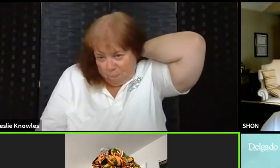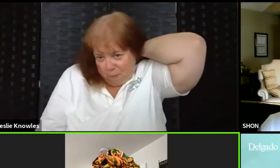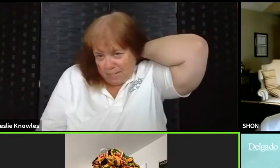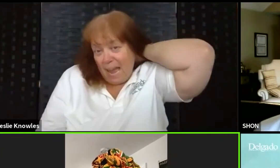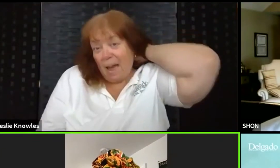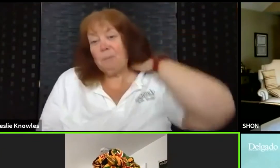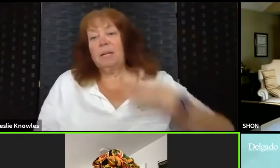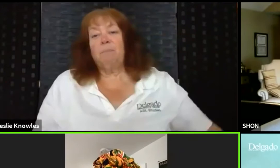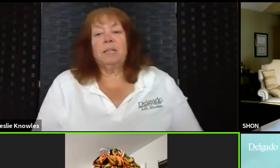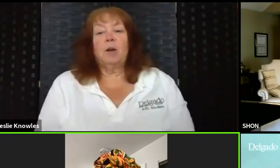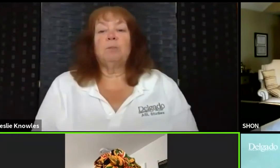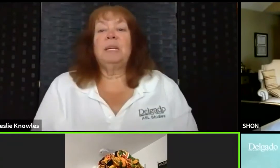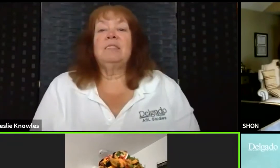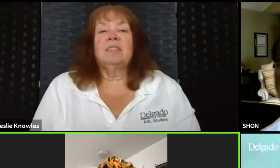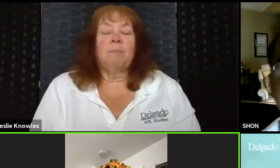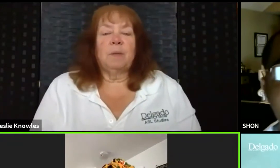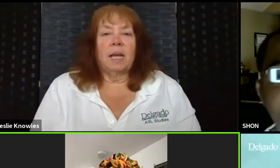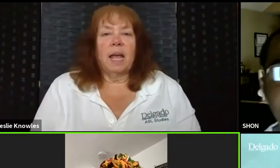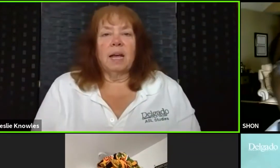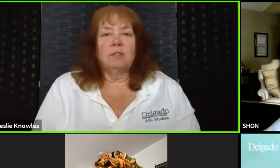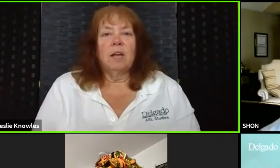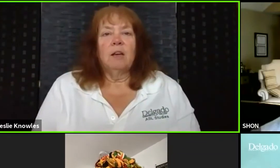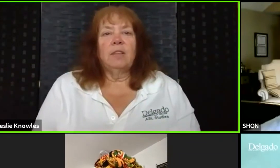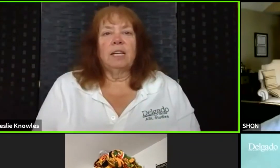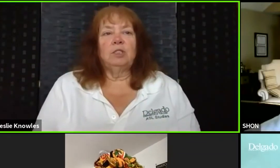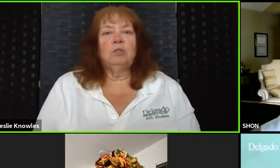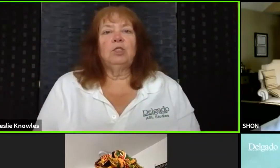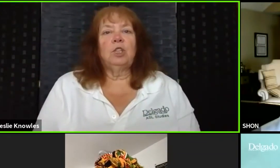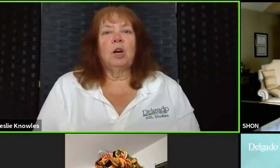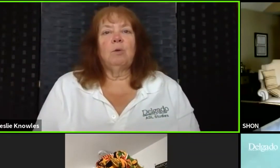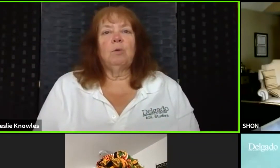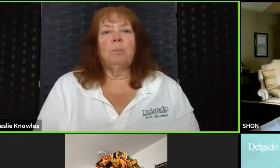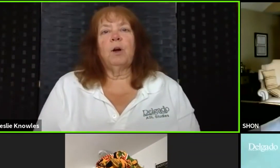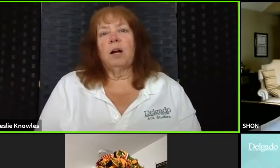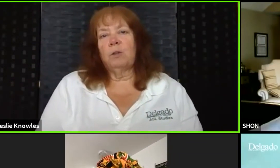it. Well, yeah, I love it. Those mean something, and they do